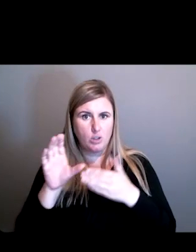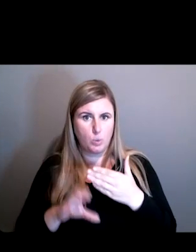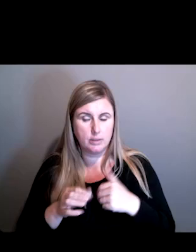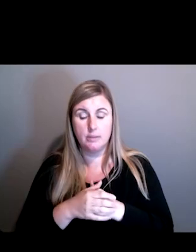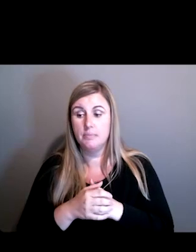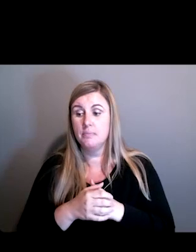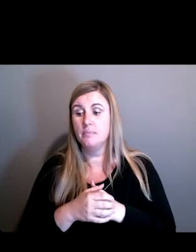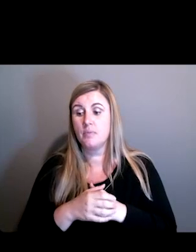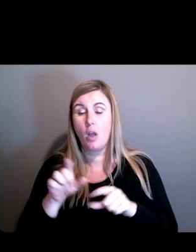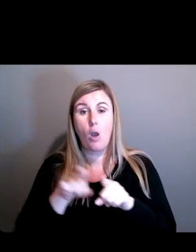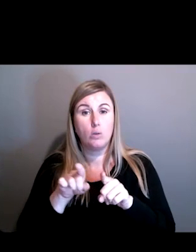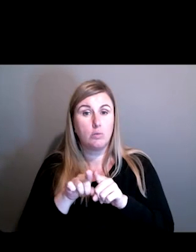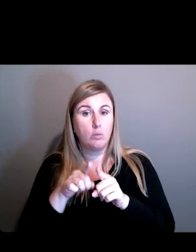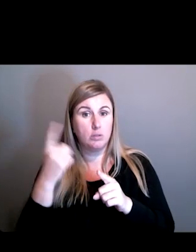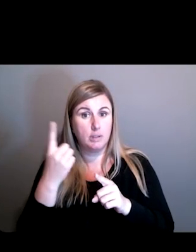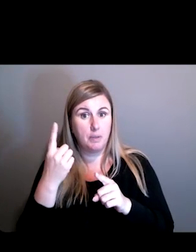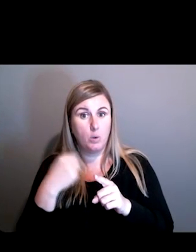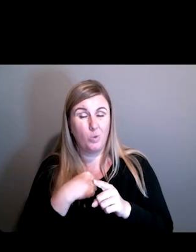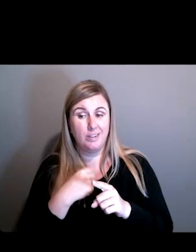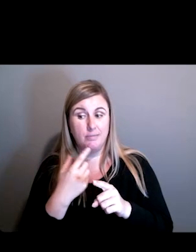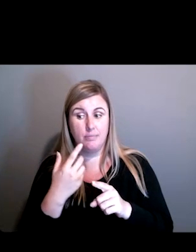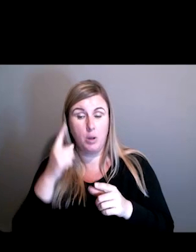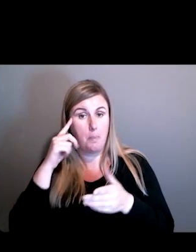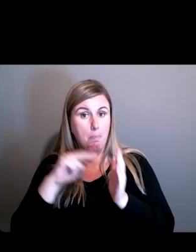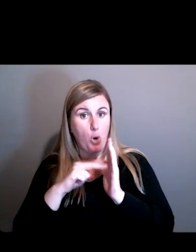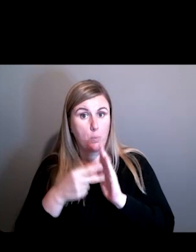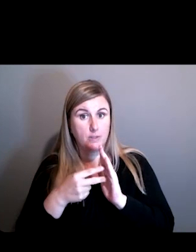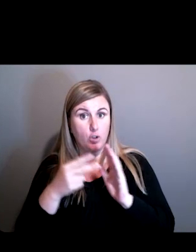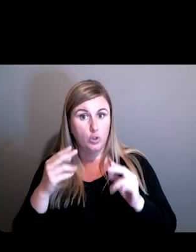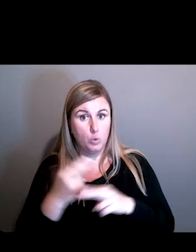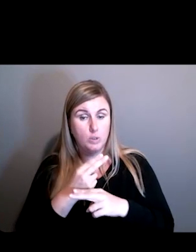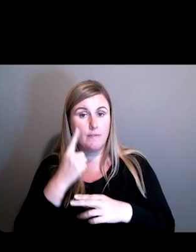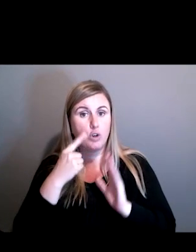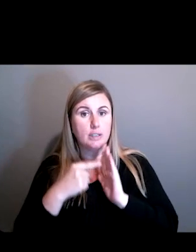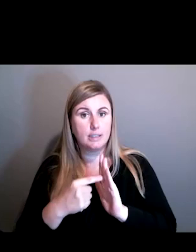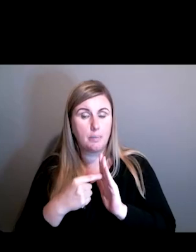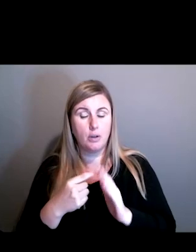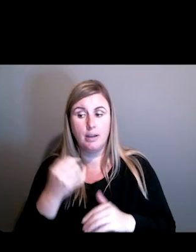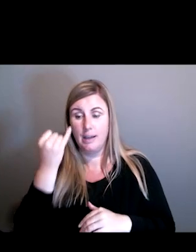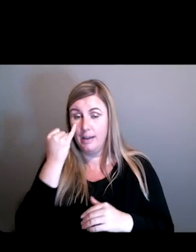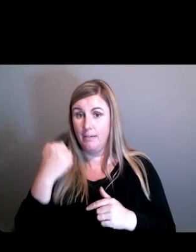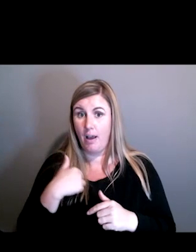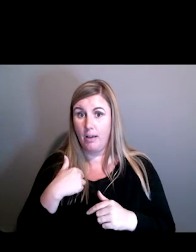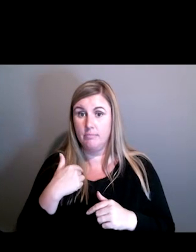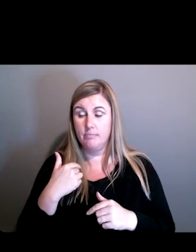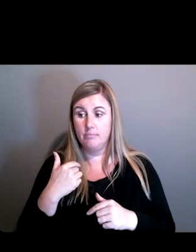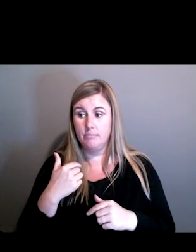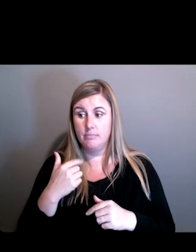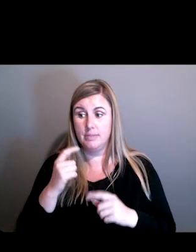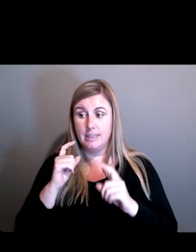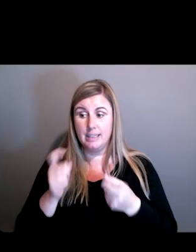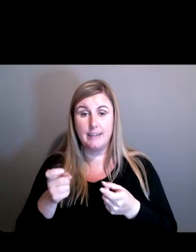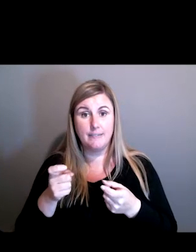naturally occurring. Reinforcement can also be something that we are purposeful at using. For example, if